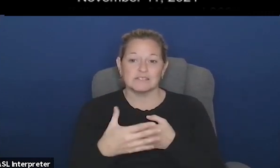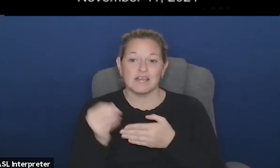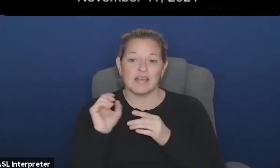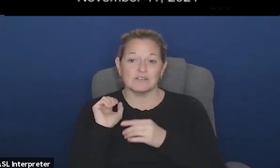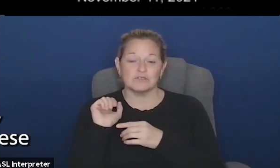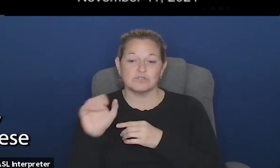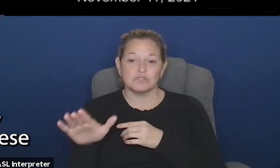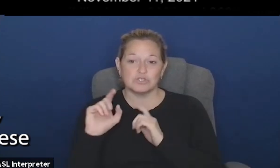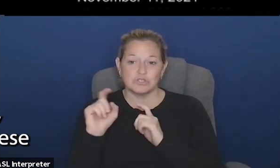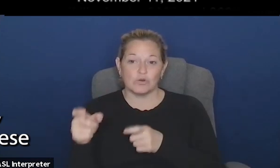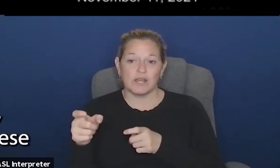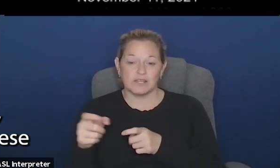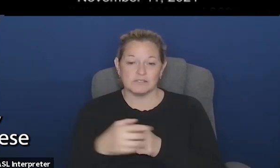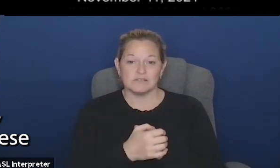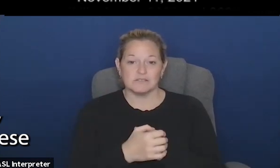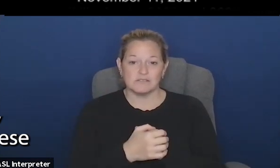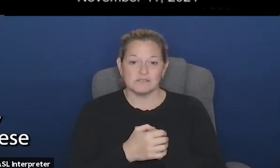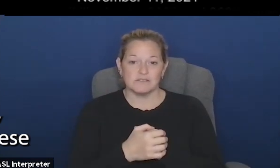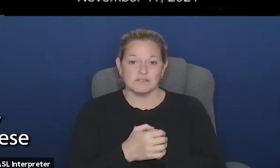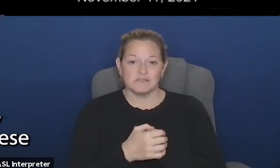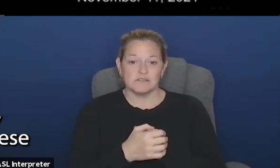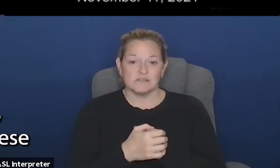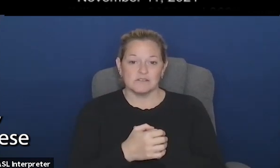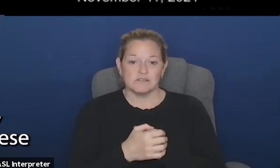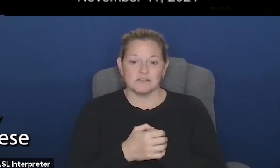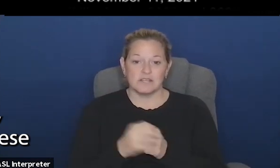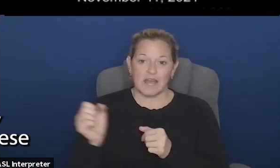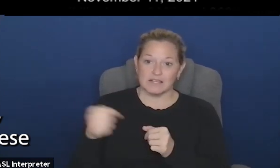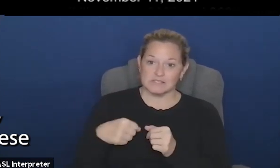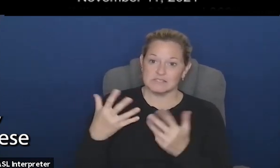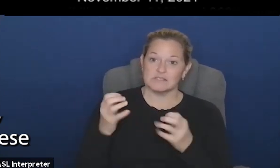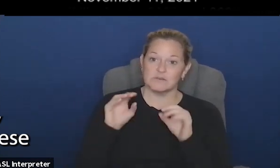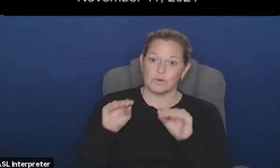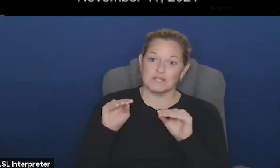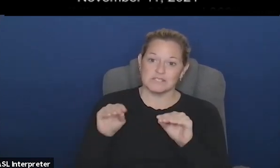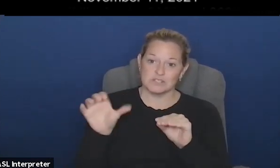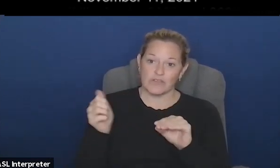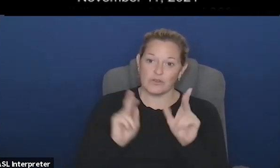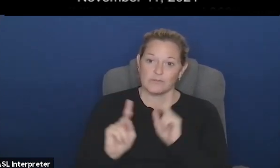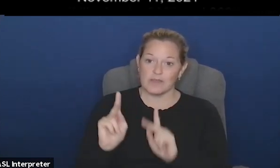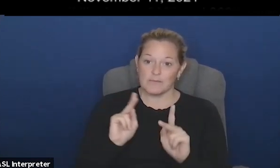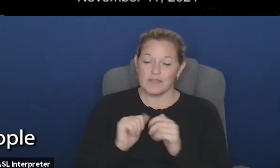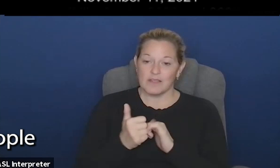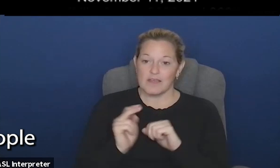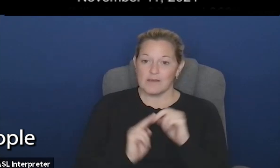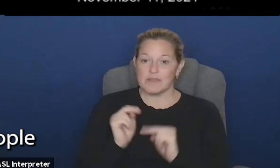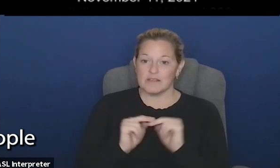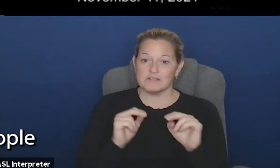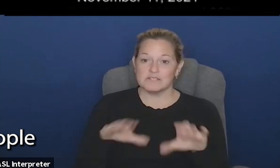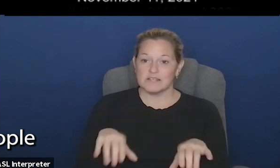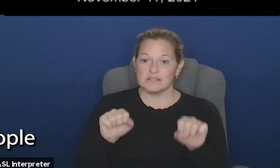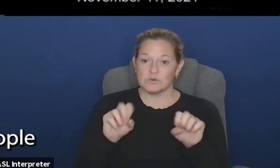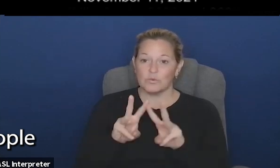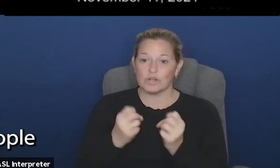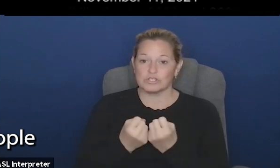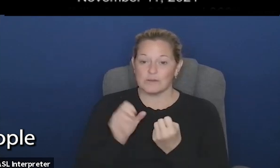Yes, we definitely want to train others, teach others how to build these, how to do these workshops, and that's